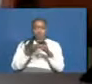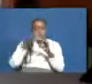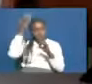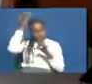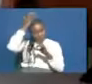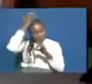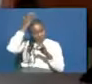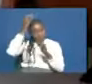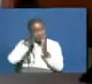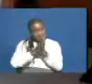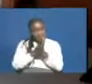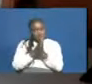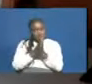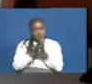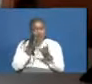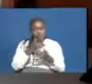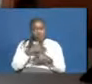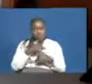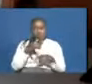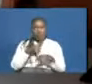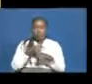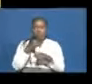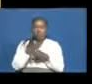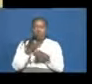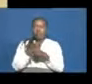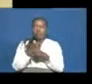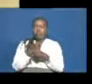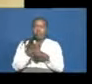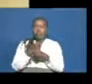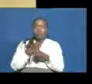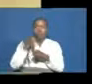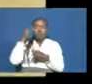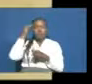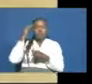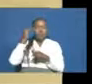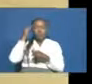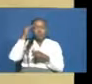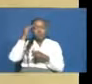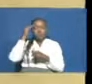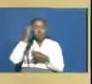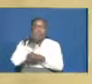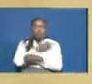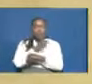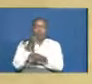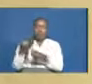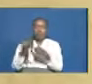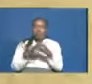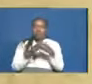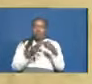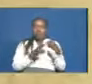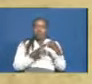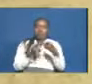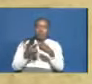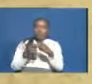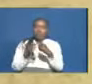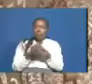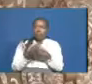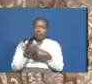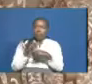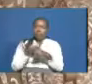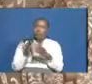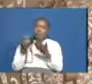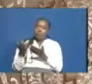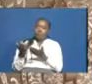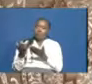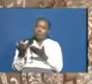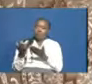The interest came when she was working at Mathare Mental Hospital in 1977. While at Mathare,